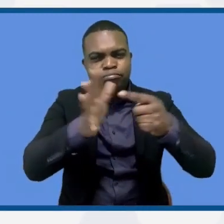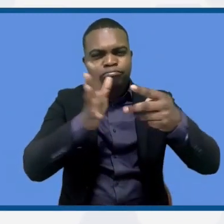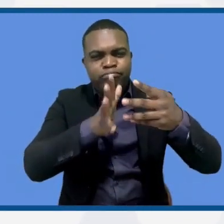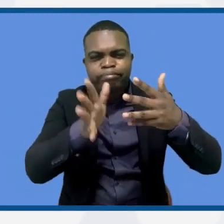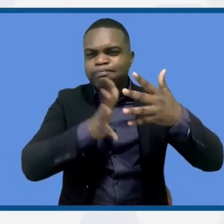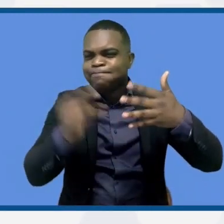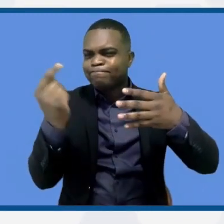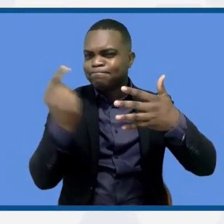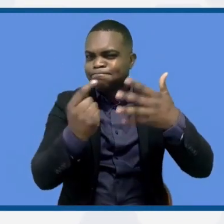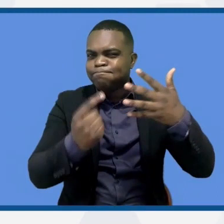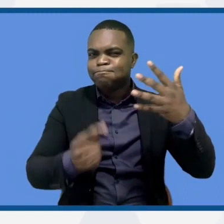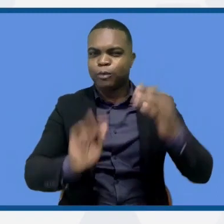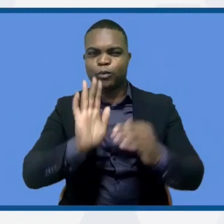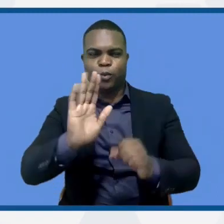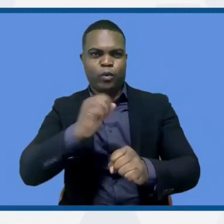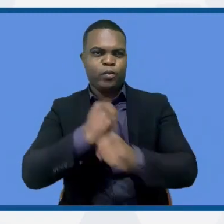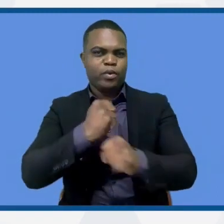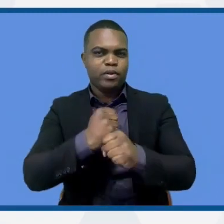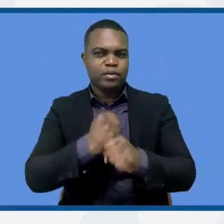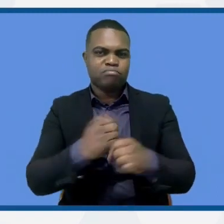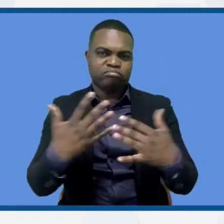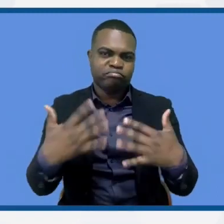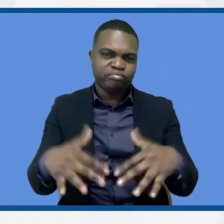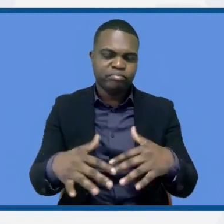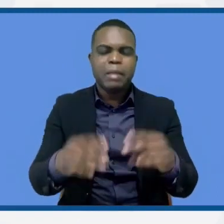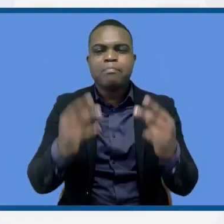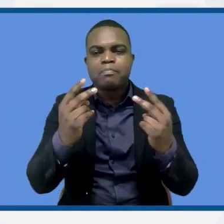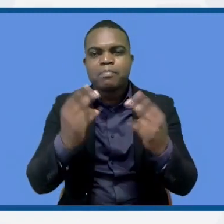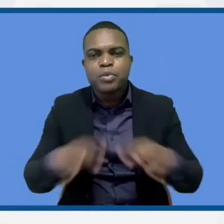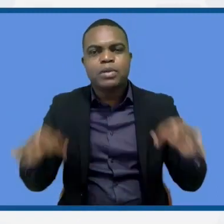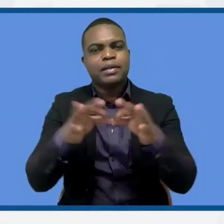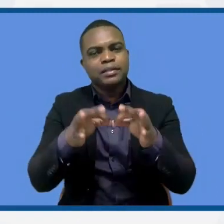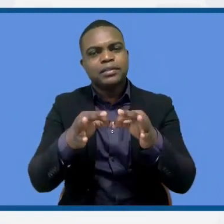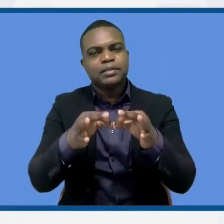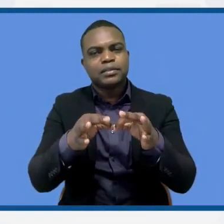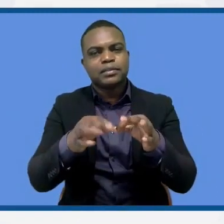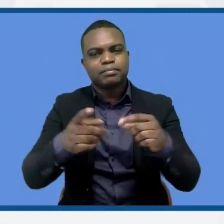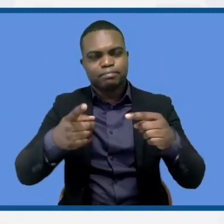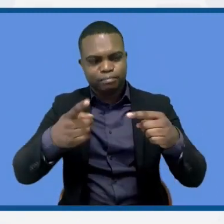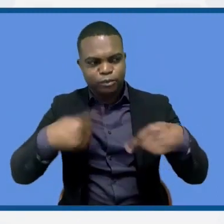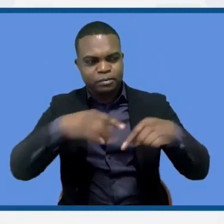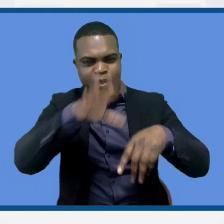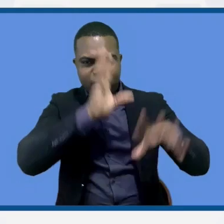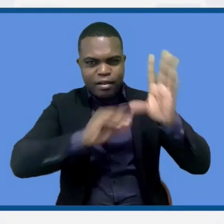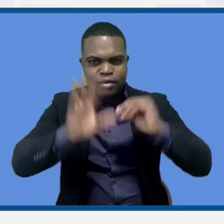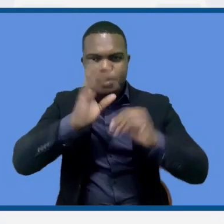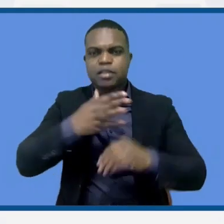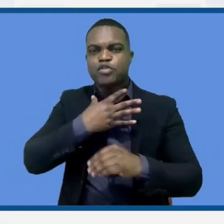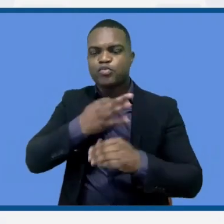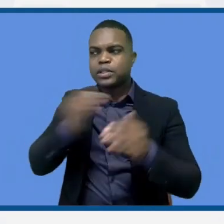changed our conceptual approach of risk management, but then adding the critical infrastructure concept